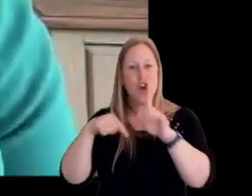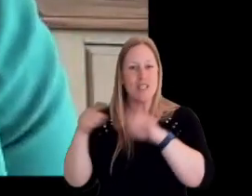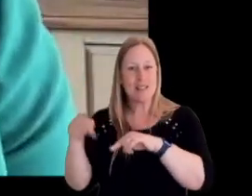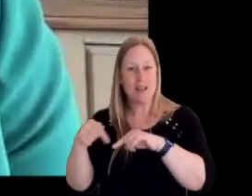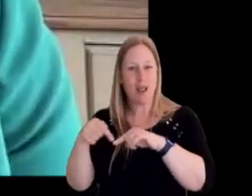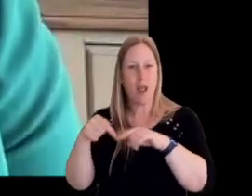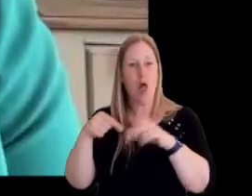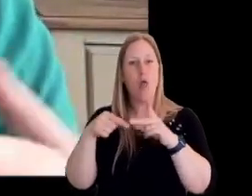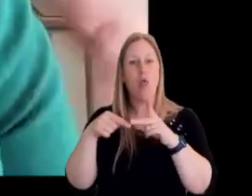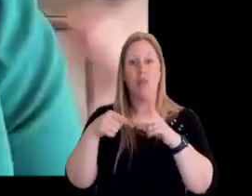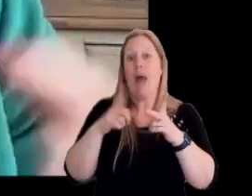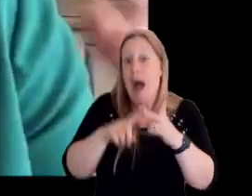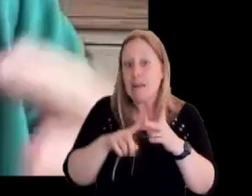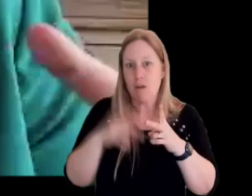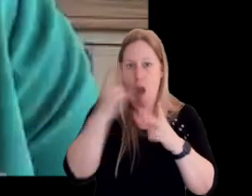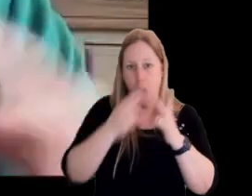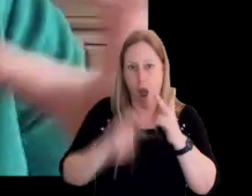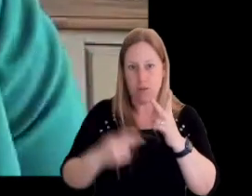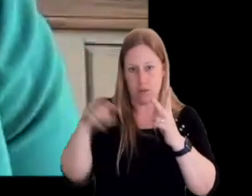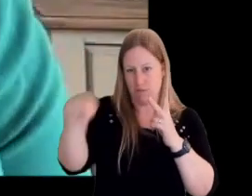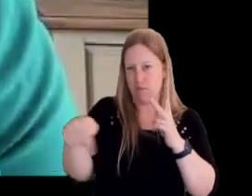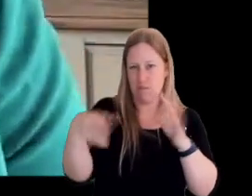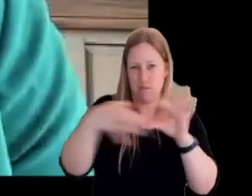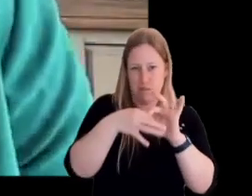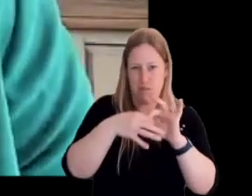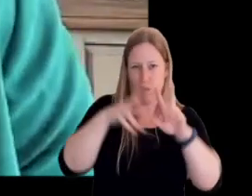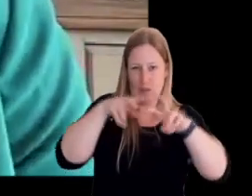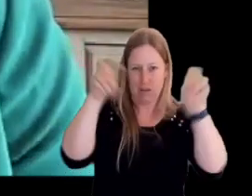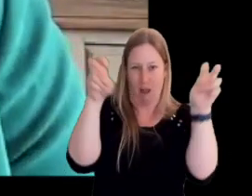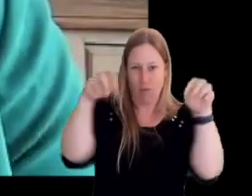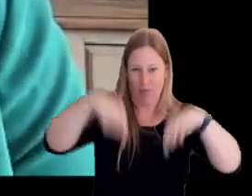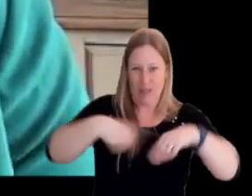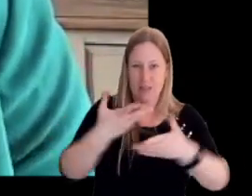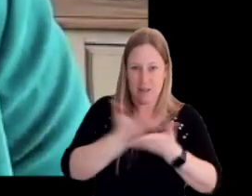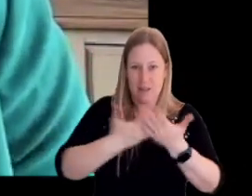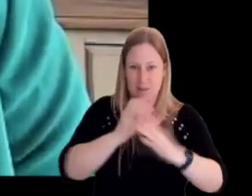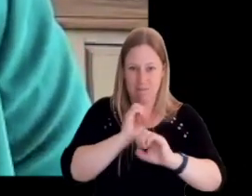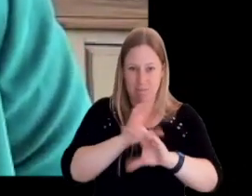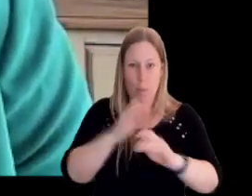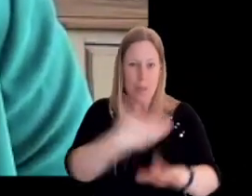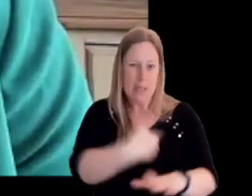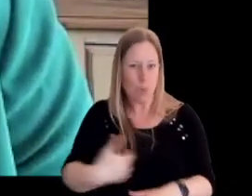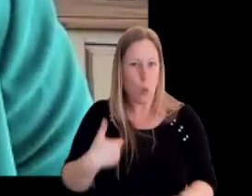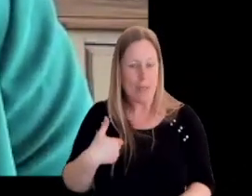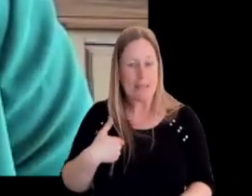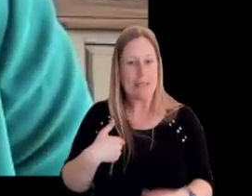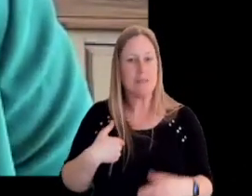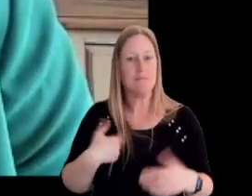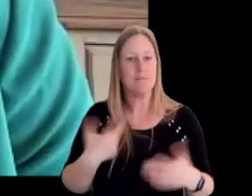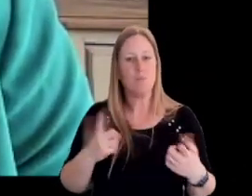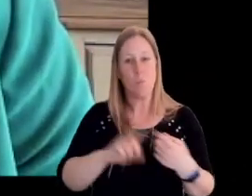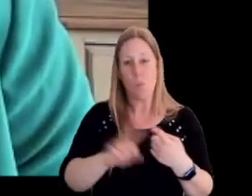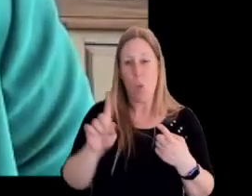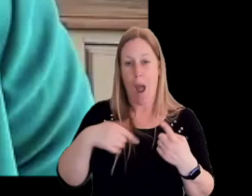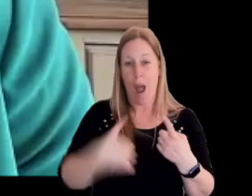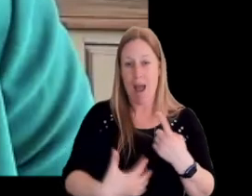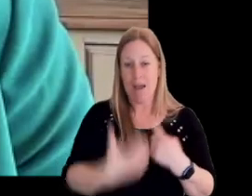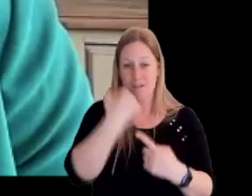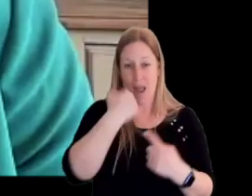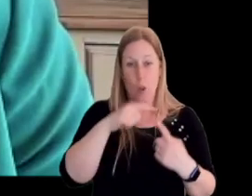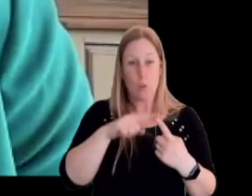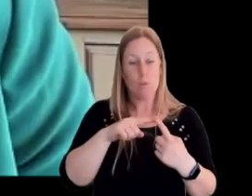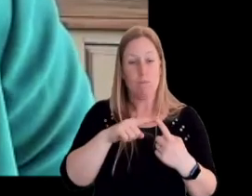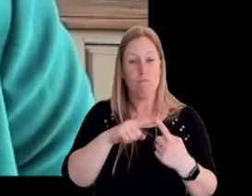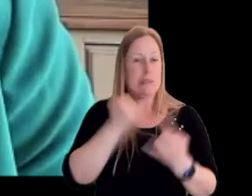and the arts, which is originally the title of this talk this morning. One of the things that I